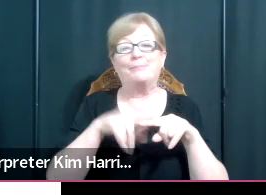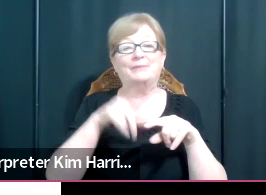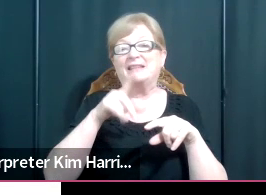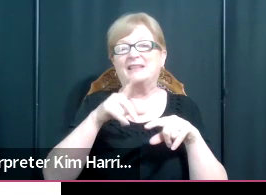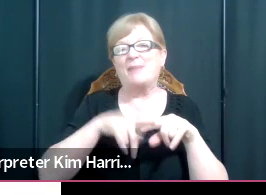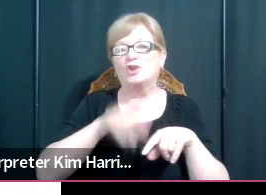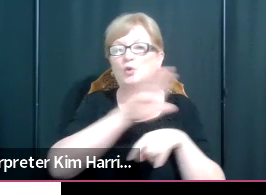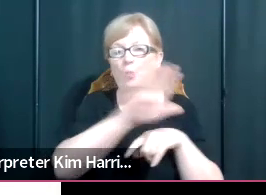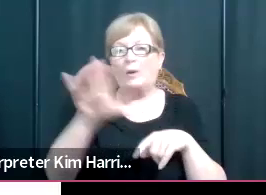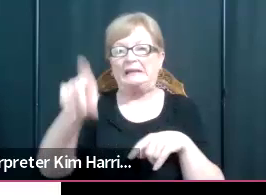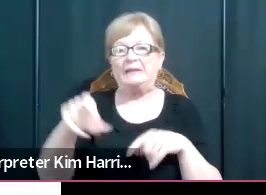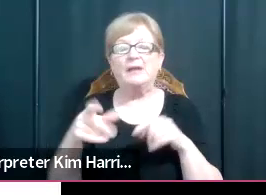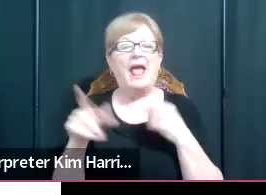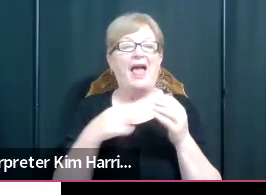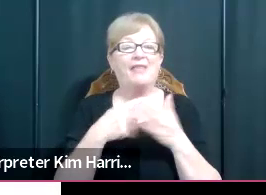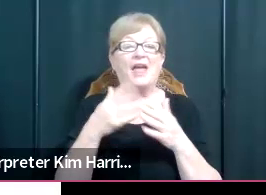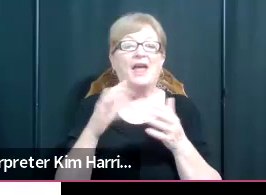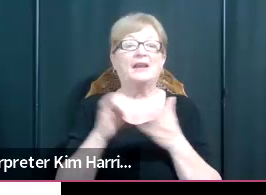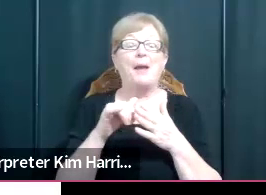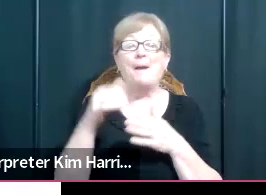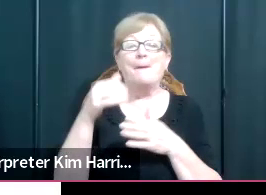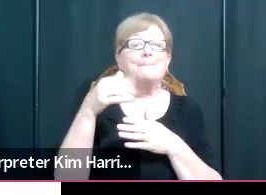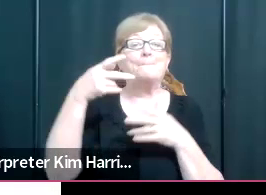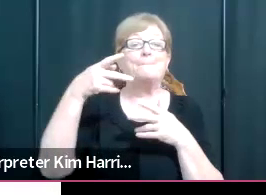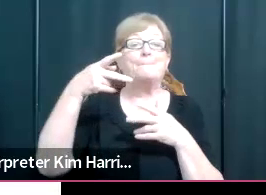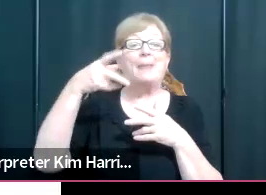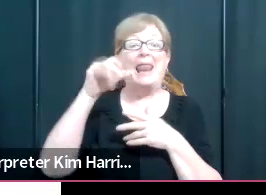of playlists for various things.